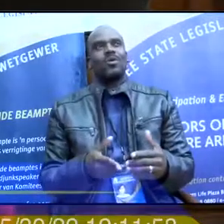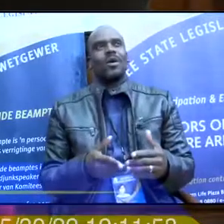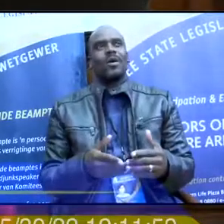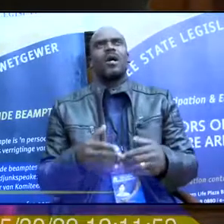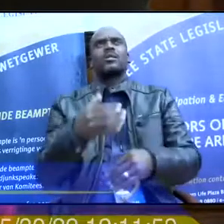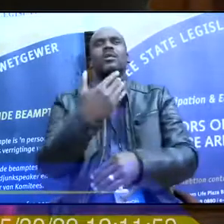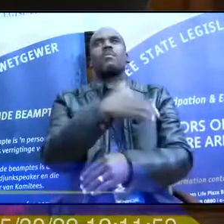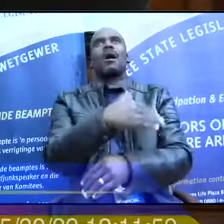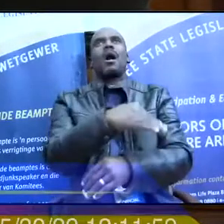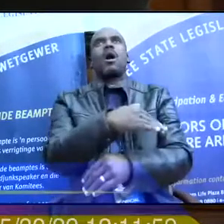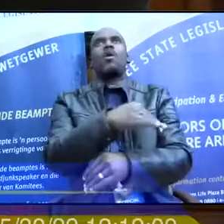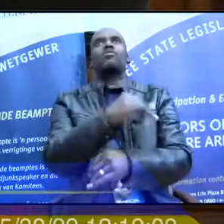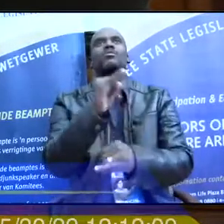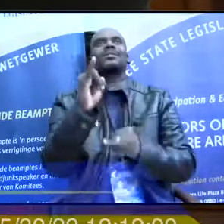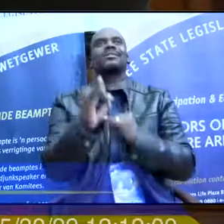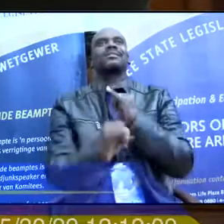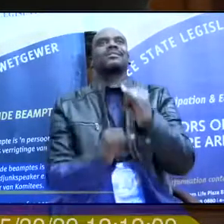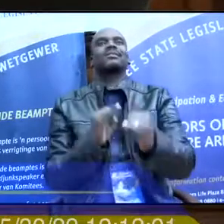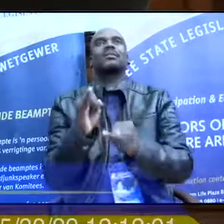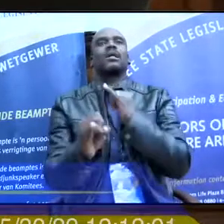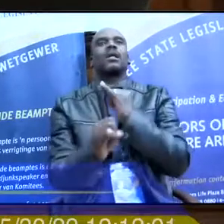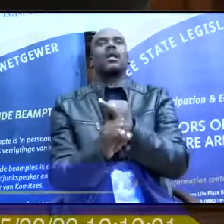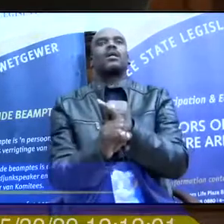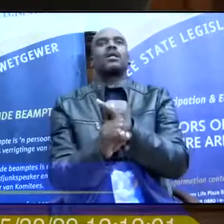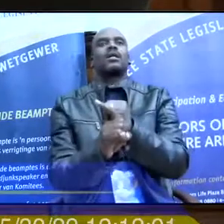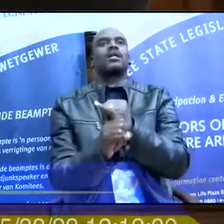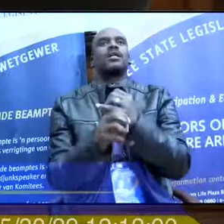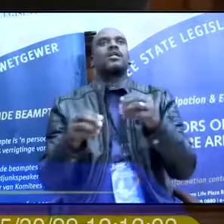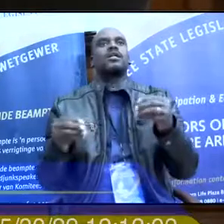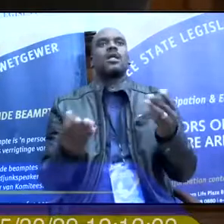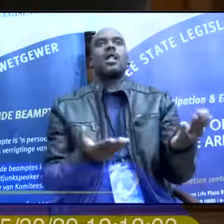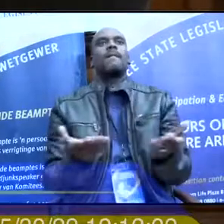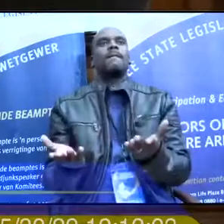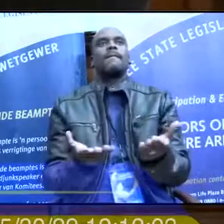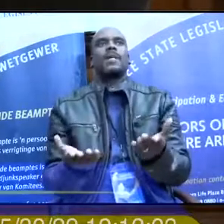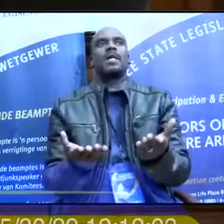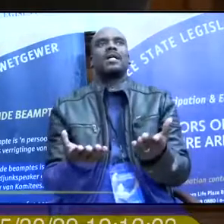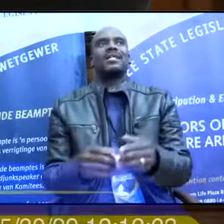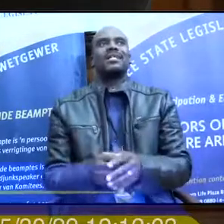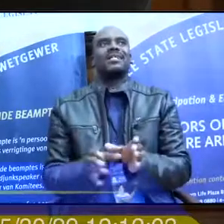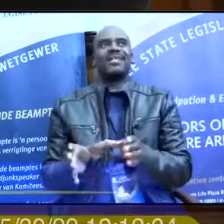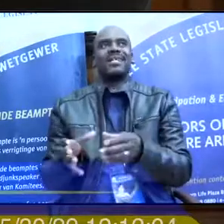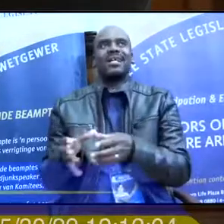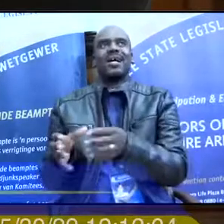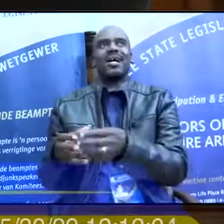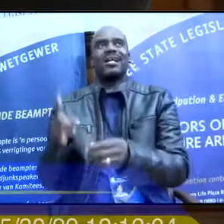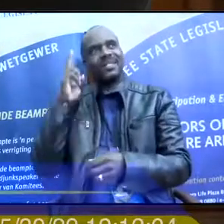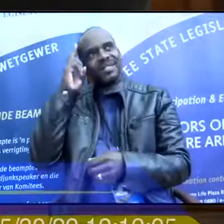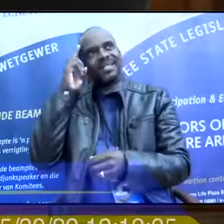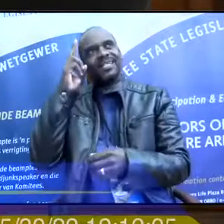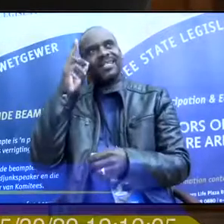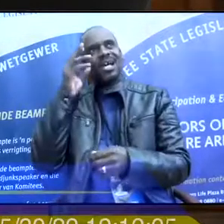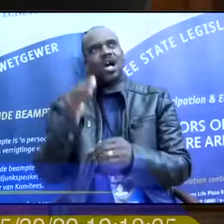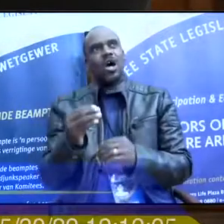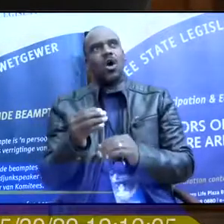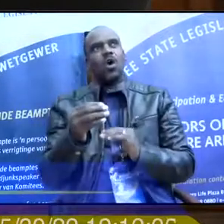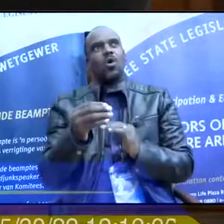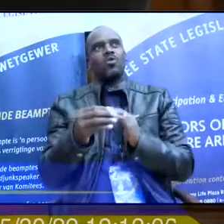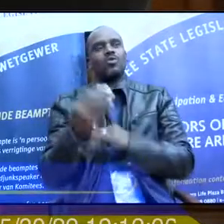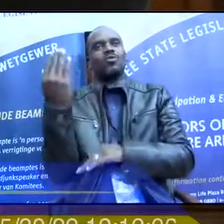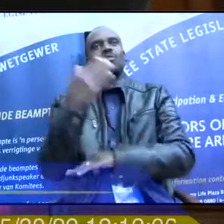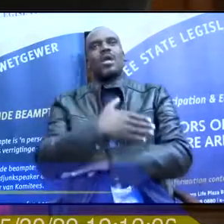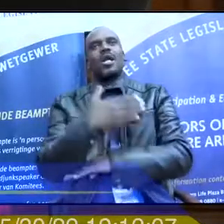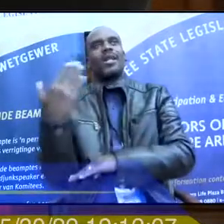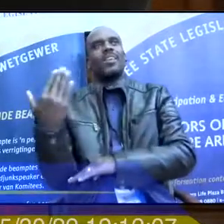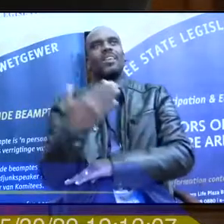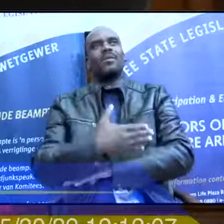markets to go and fundraise whilst our companies within our own borders are sitting